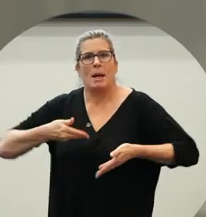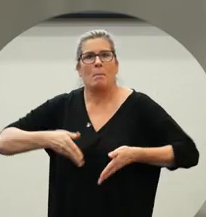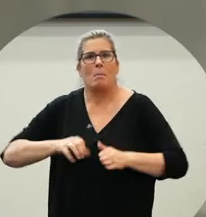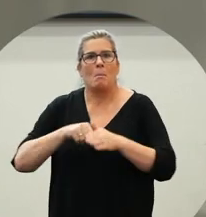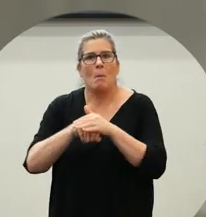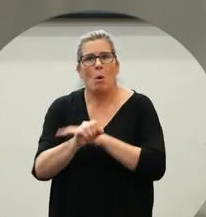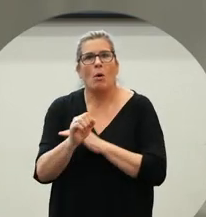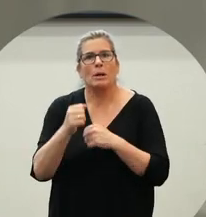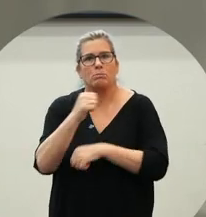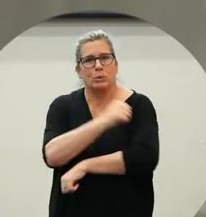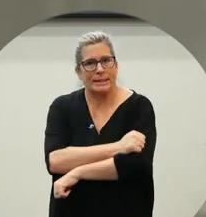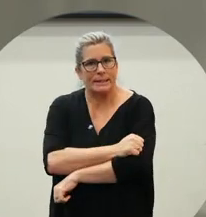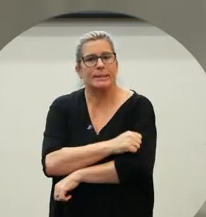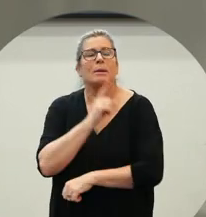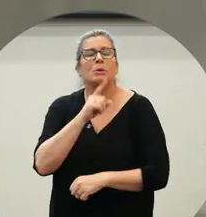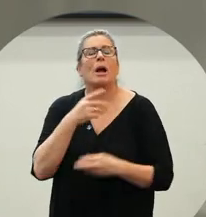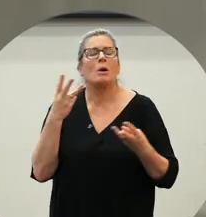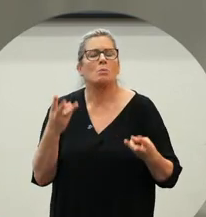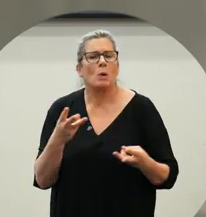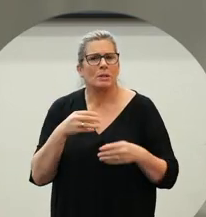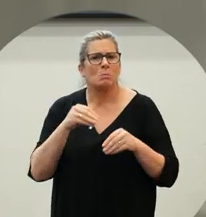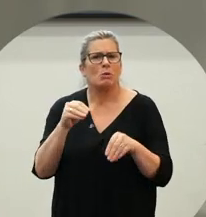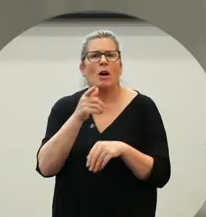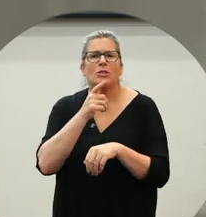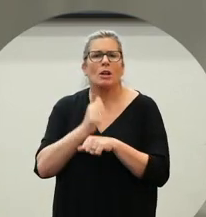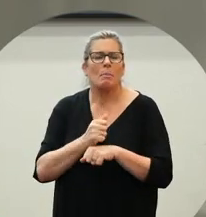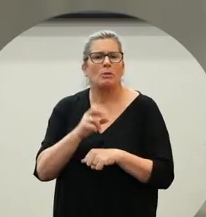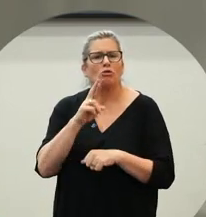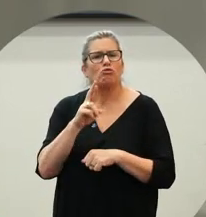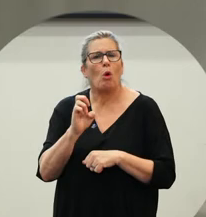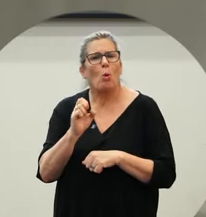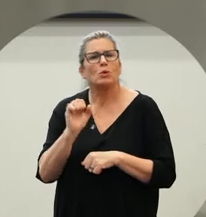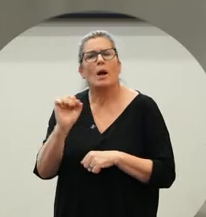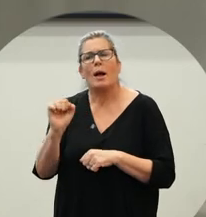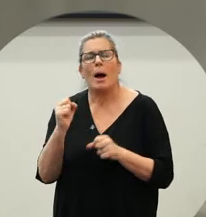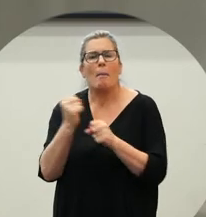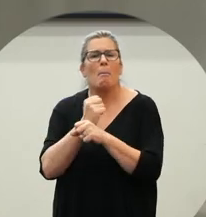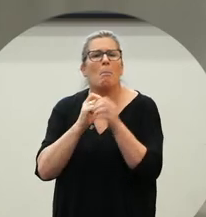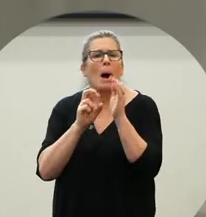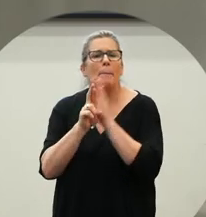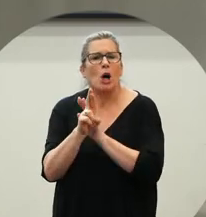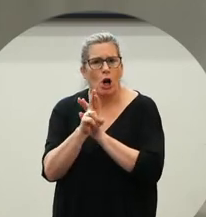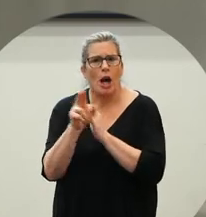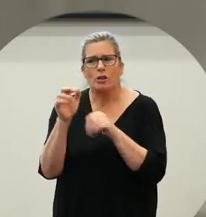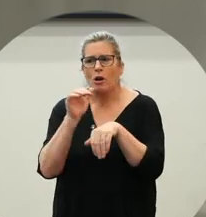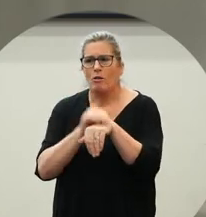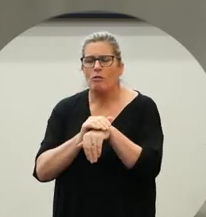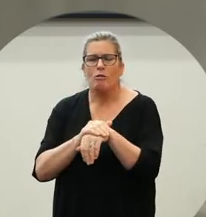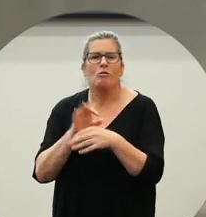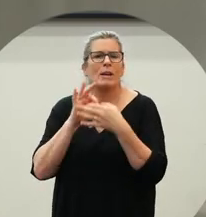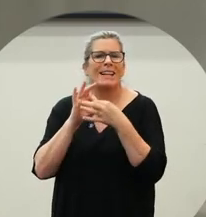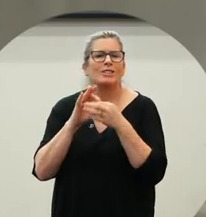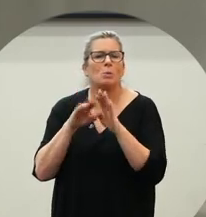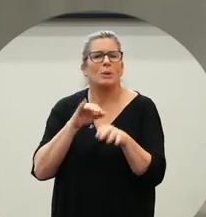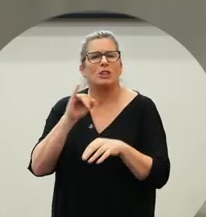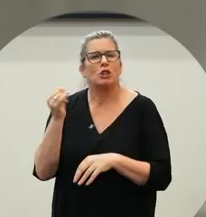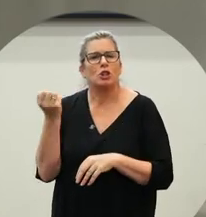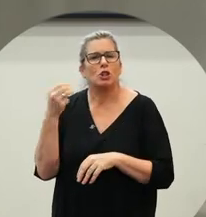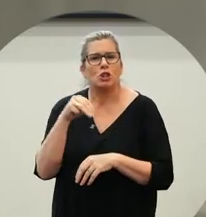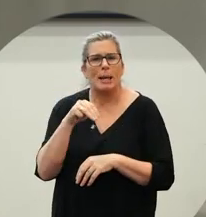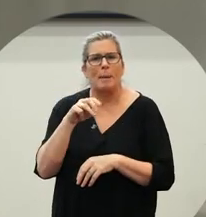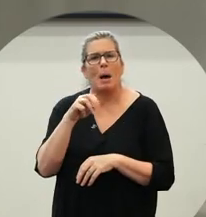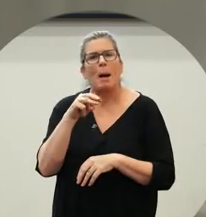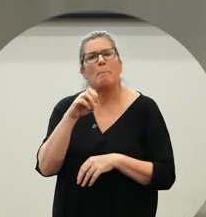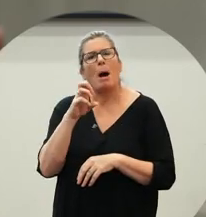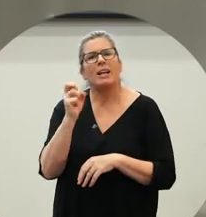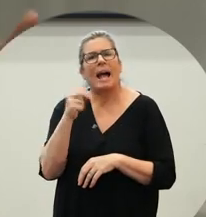move on to the whole aspect of Rose the bomber, if you like, and her, her friendship and her relationship with Jim Monaghan. And it was the serious end